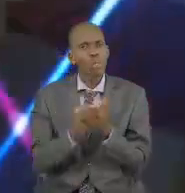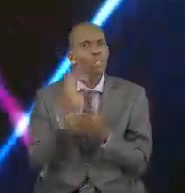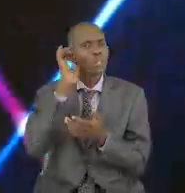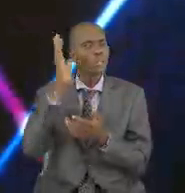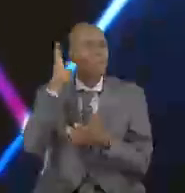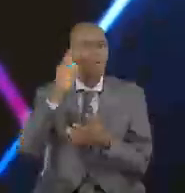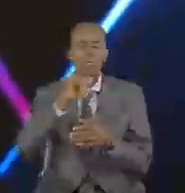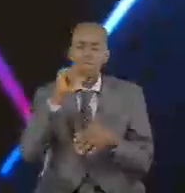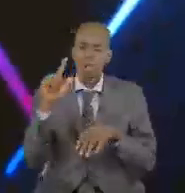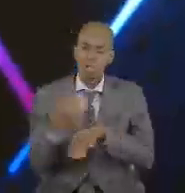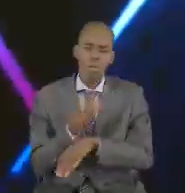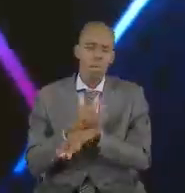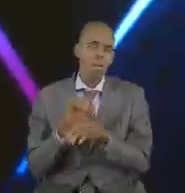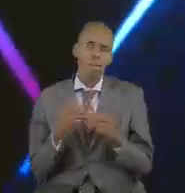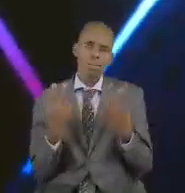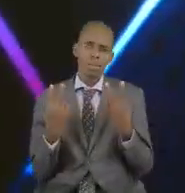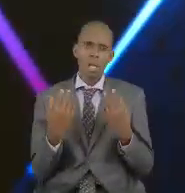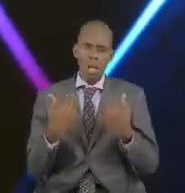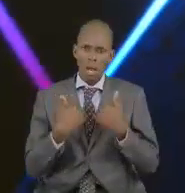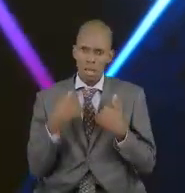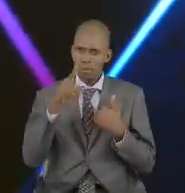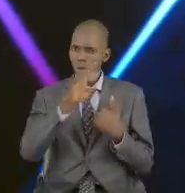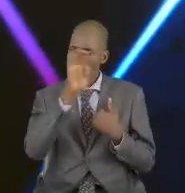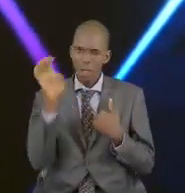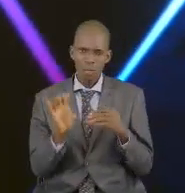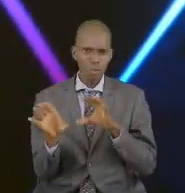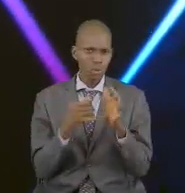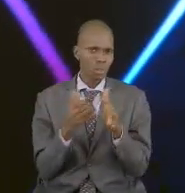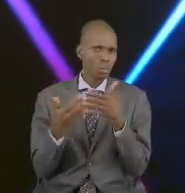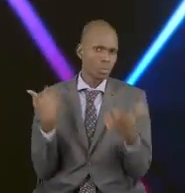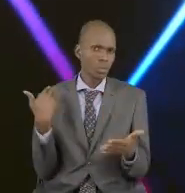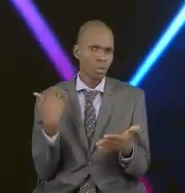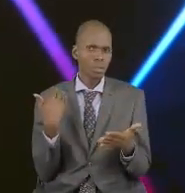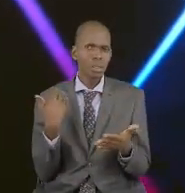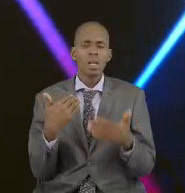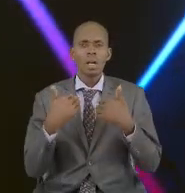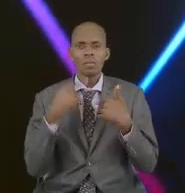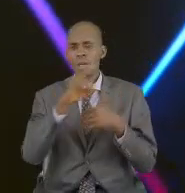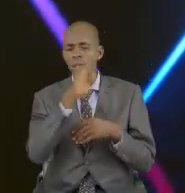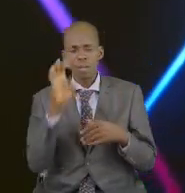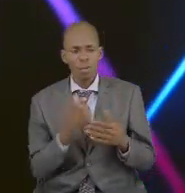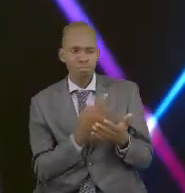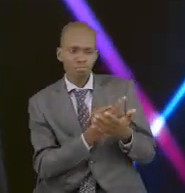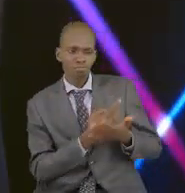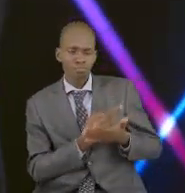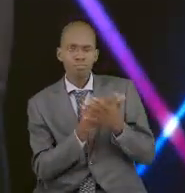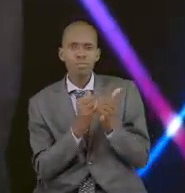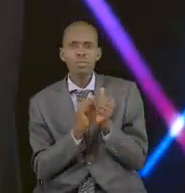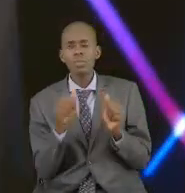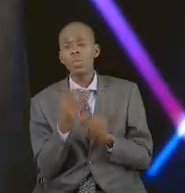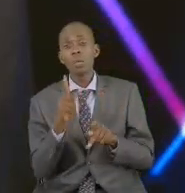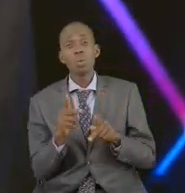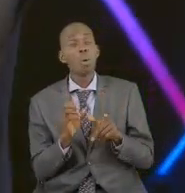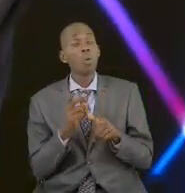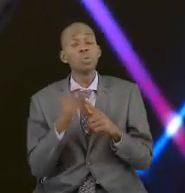you ever compare notes with other people? Do you ever think with other people, or do you just say, this is who